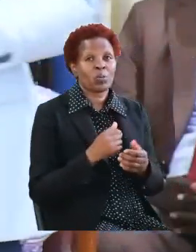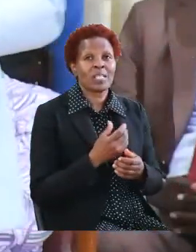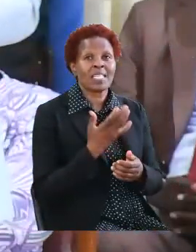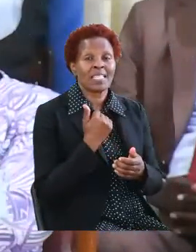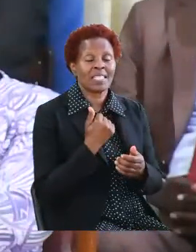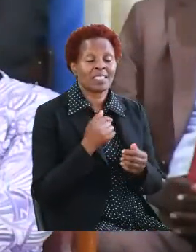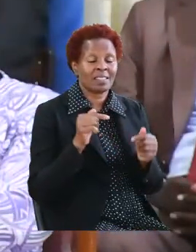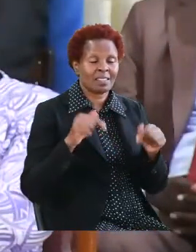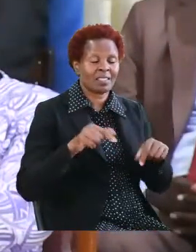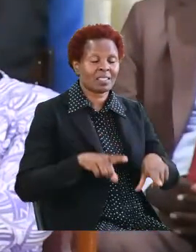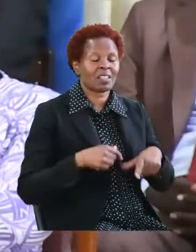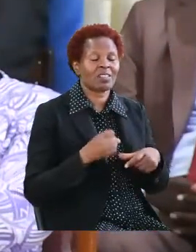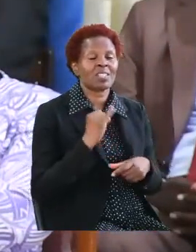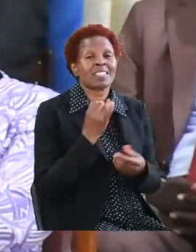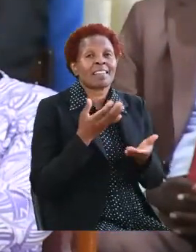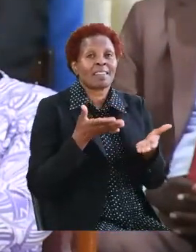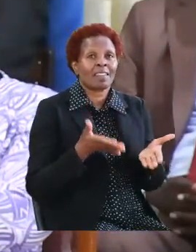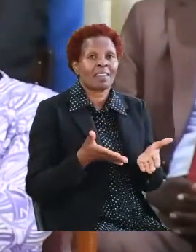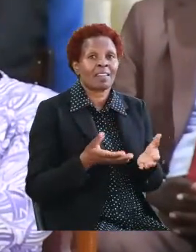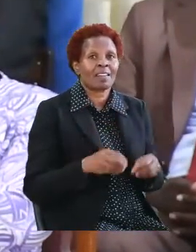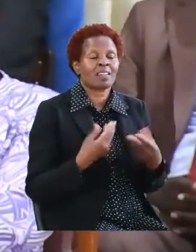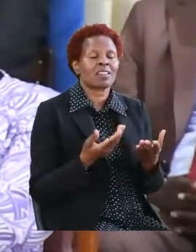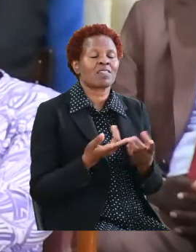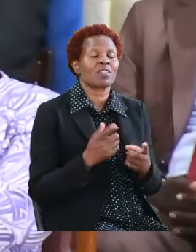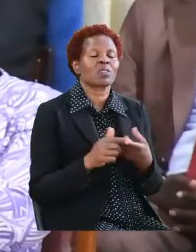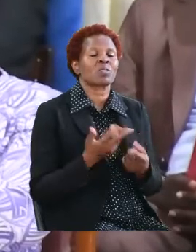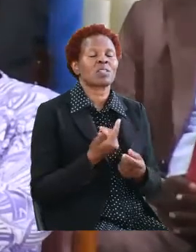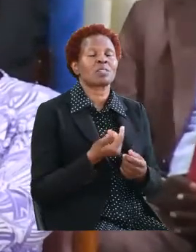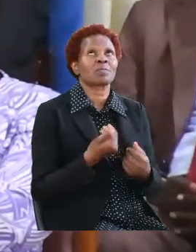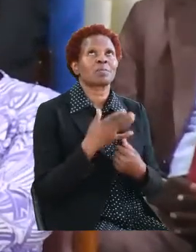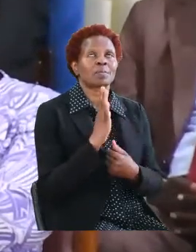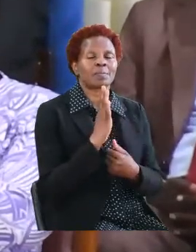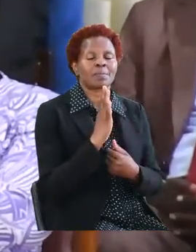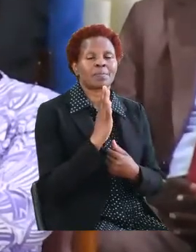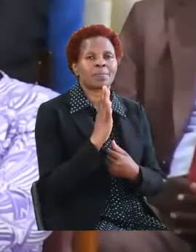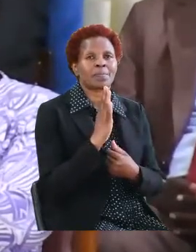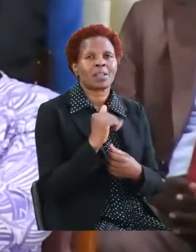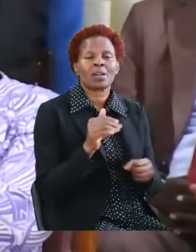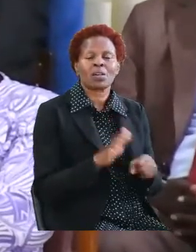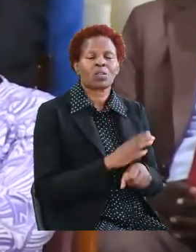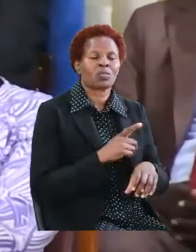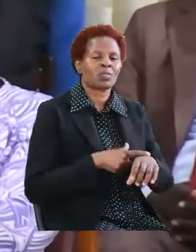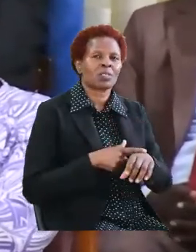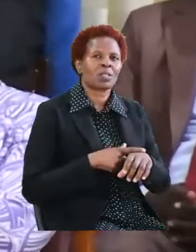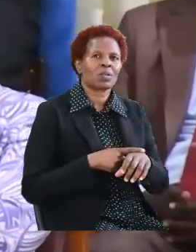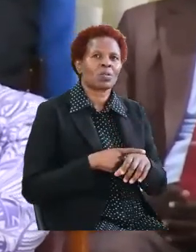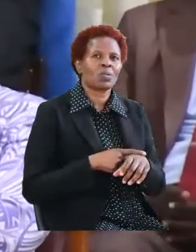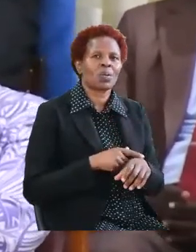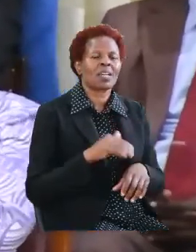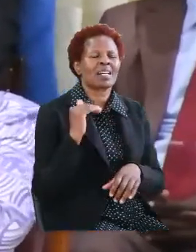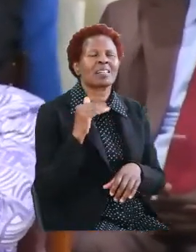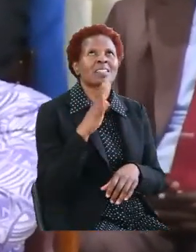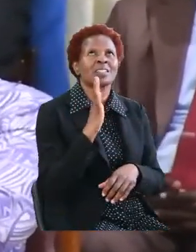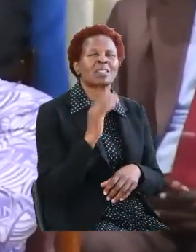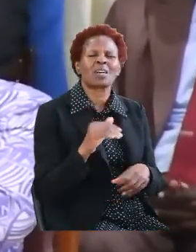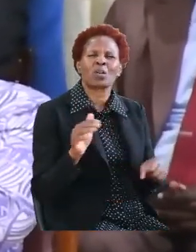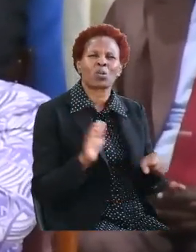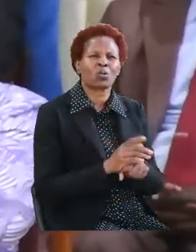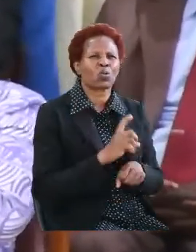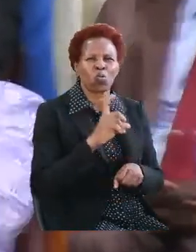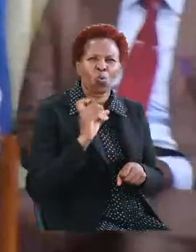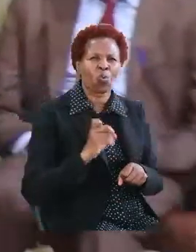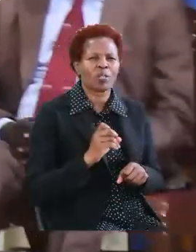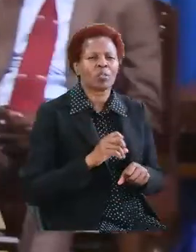life has been provided by the Lord, as the word says. And many times we ask God questions. What